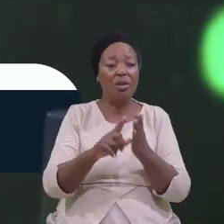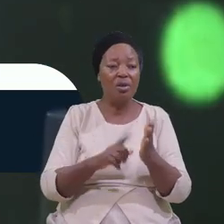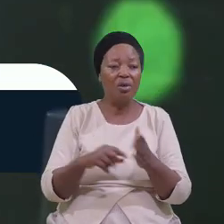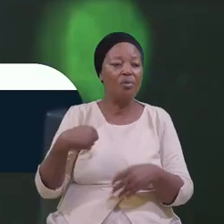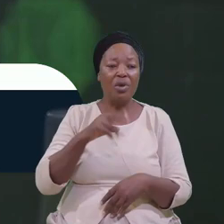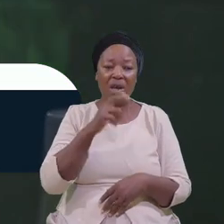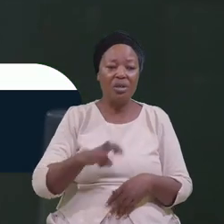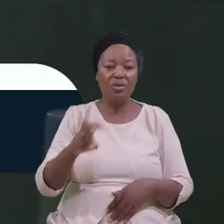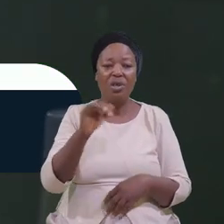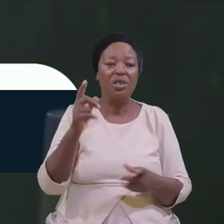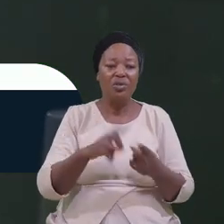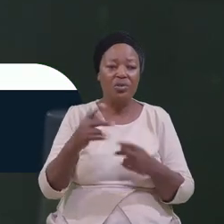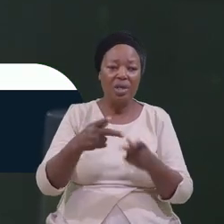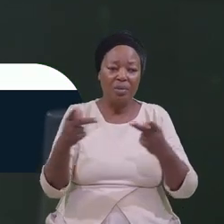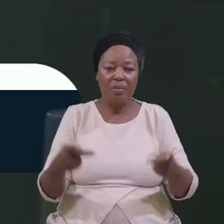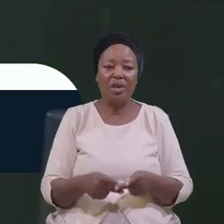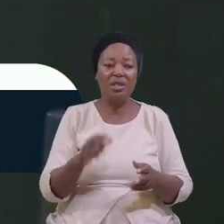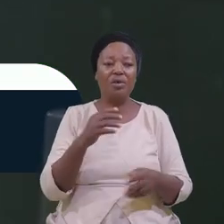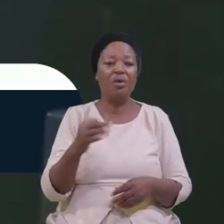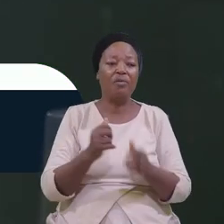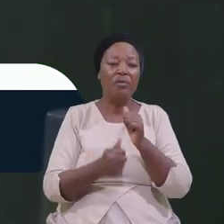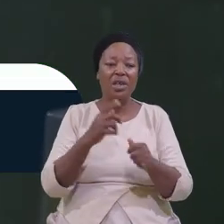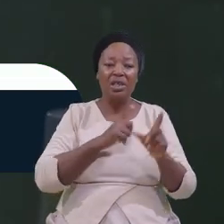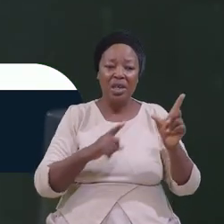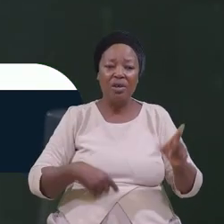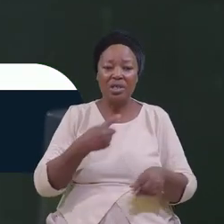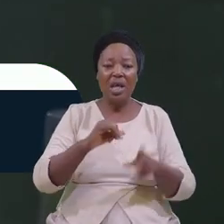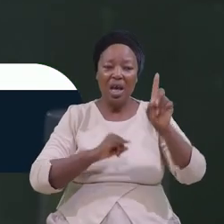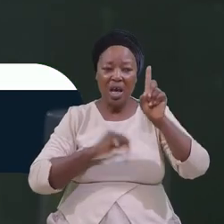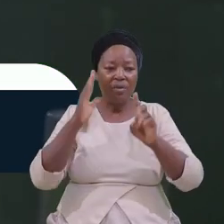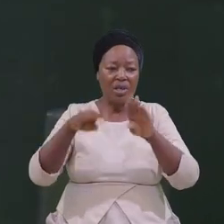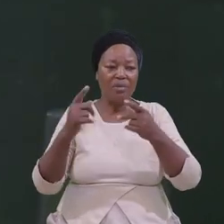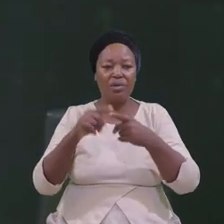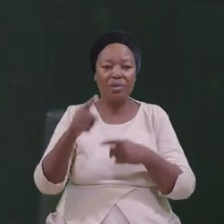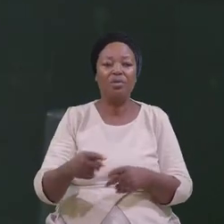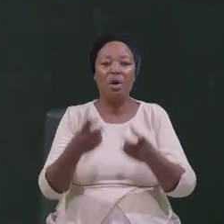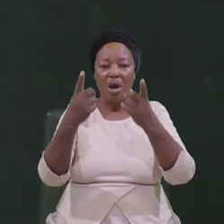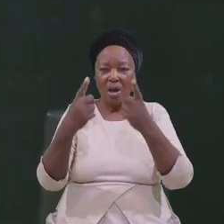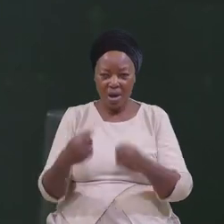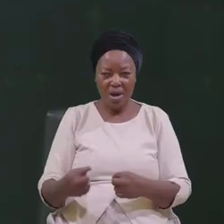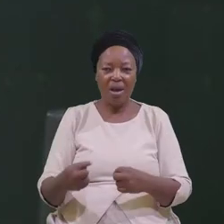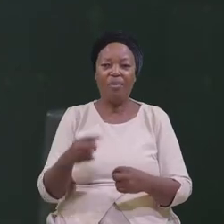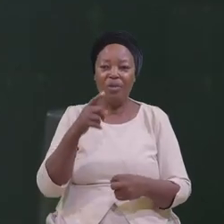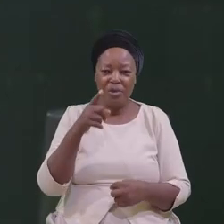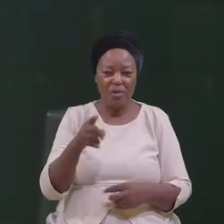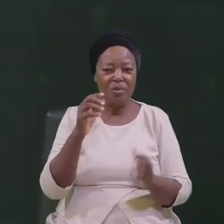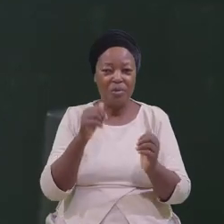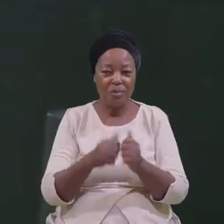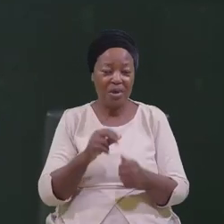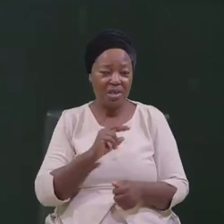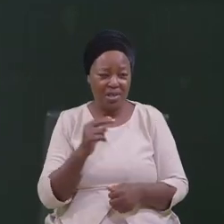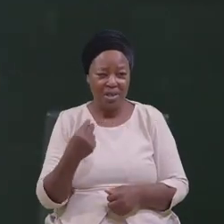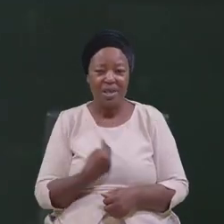of which the Lord said, I will give it you. Come thou with